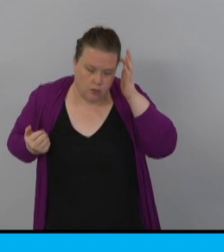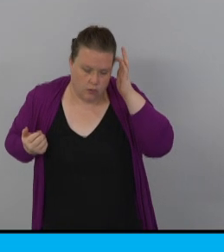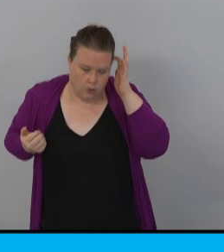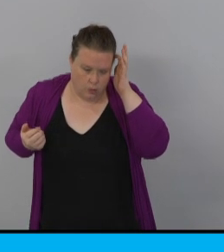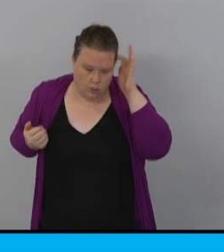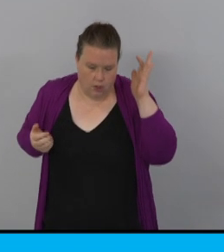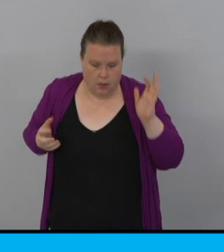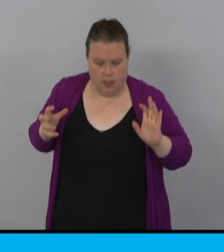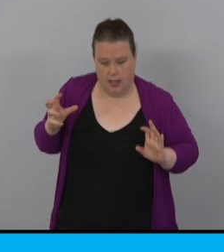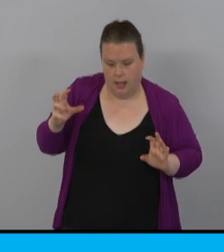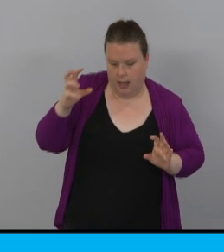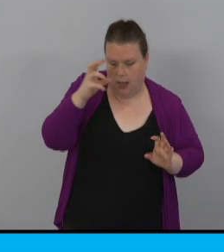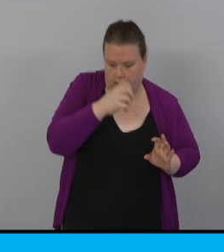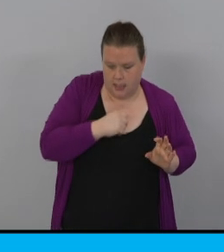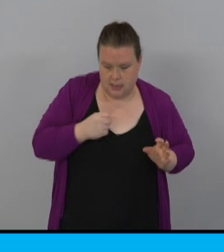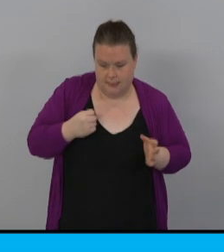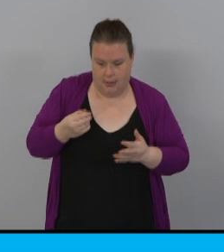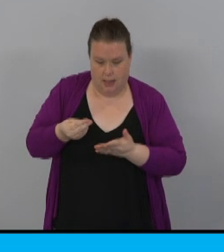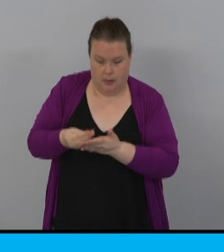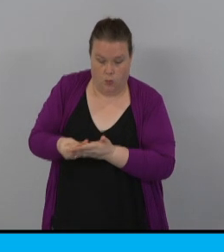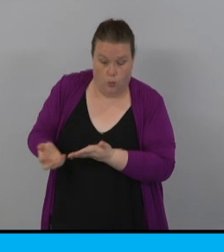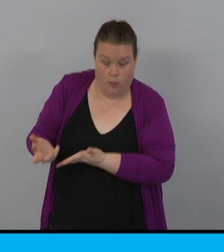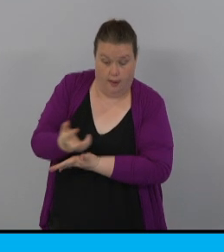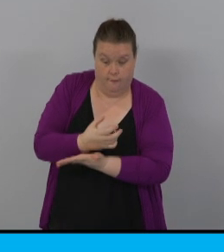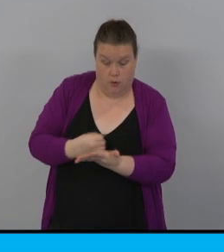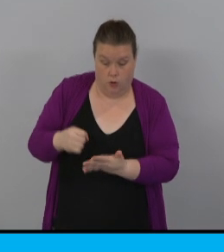Our estimated revenues coming into this next year is